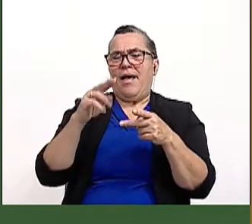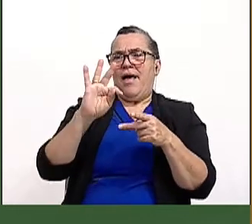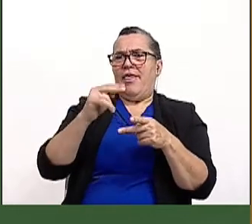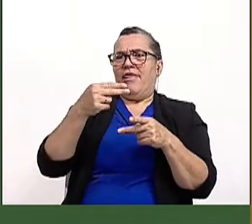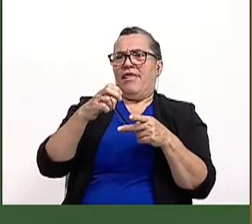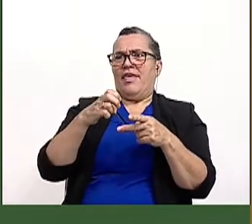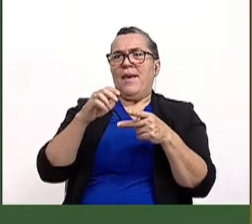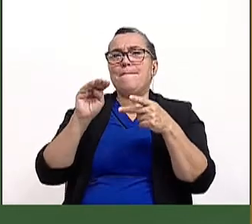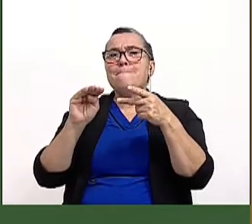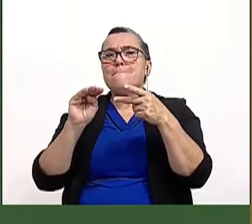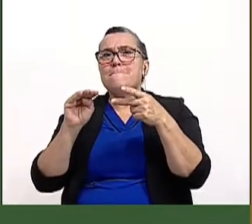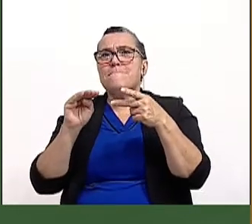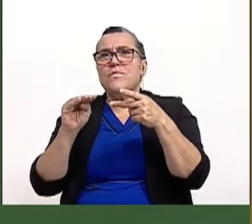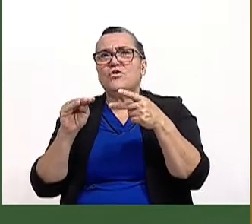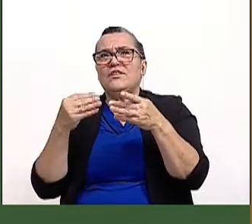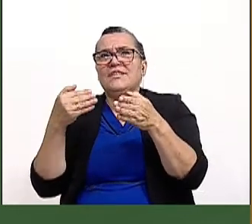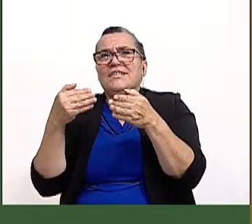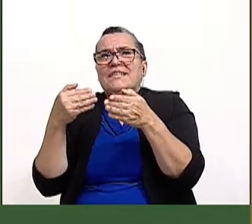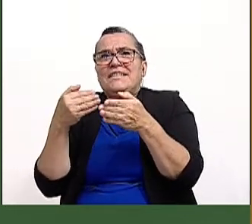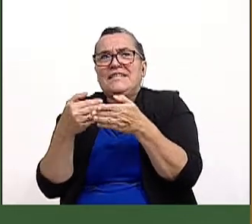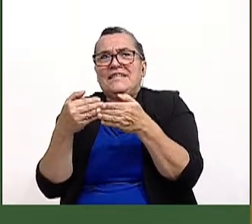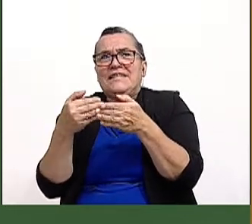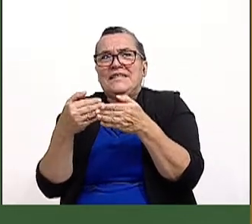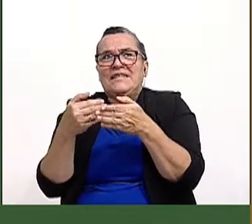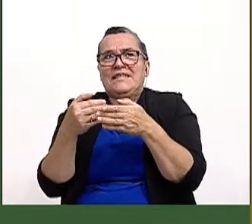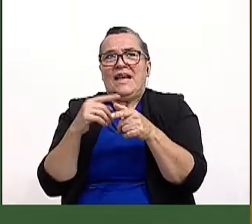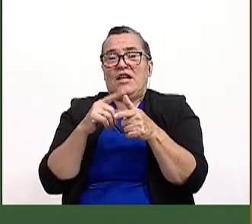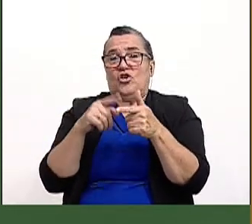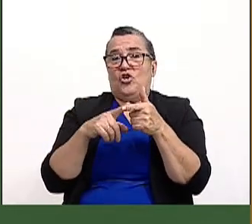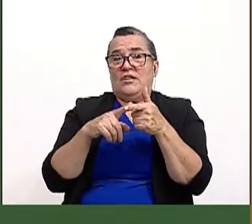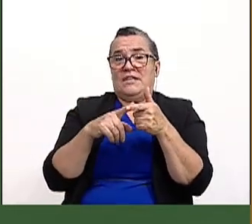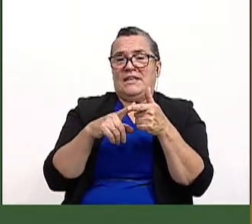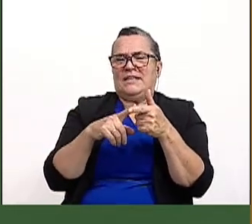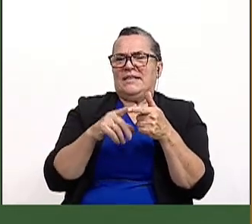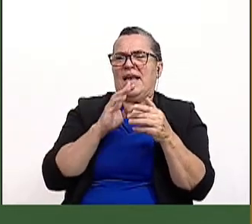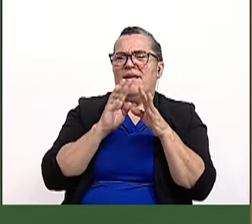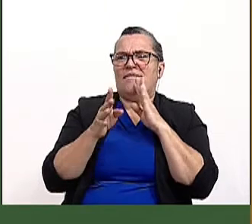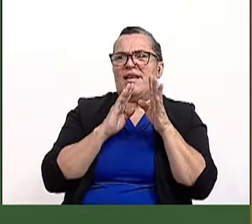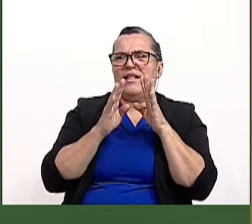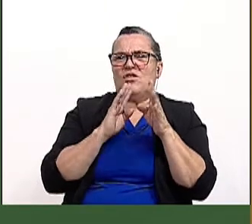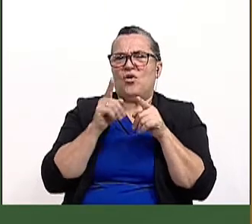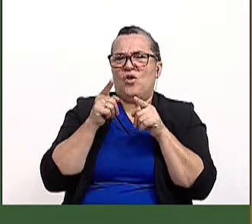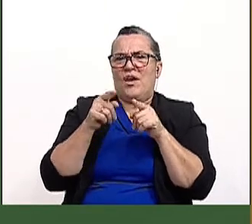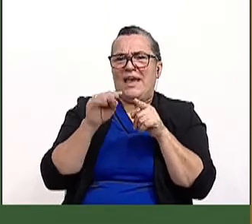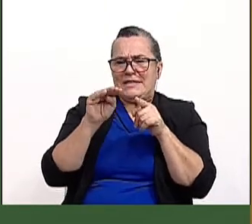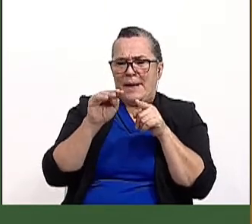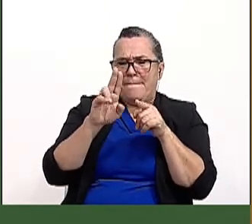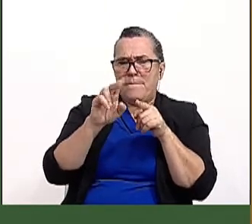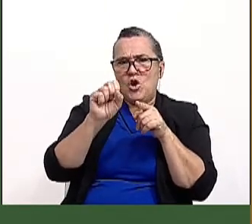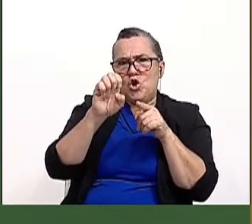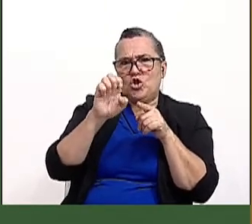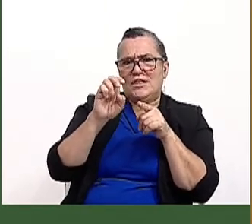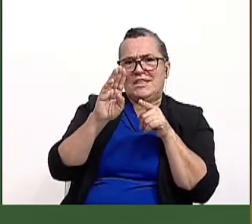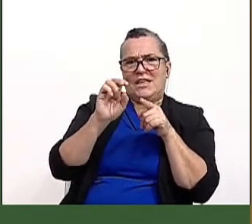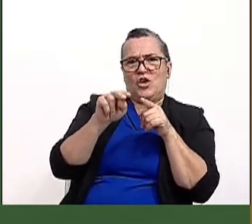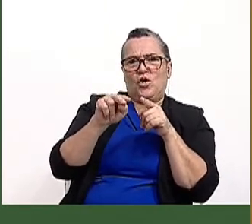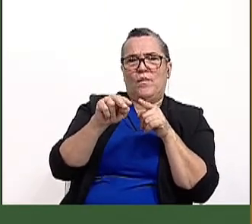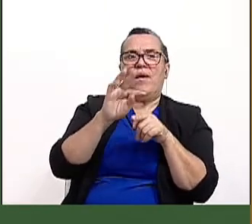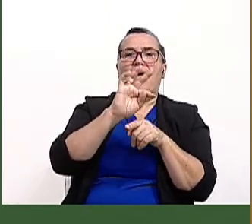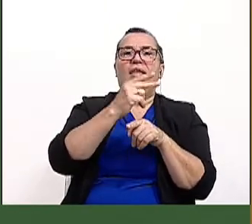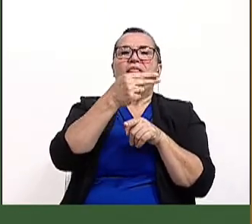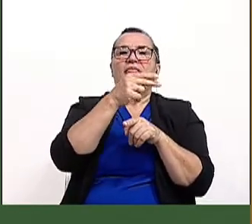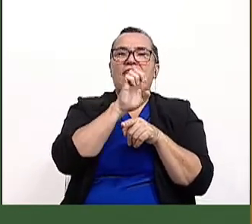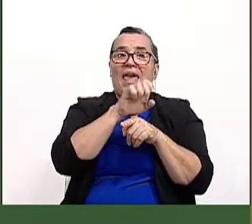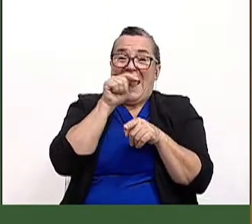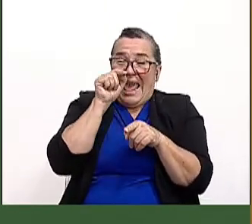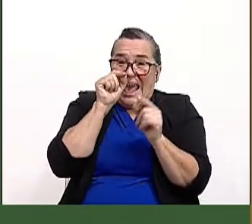to the supermarket. In this case, we're specifically speaking about this museum. So we're going to use the. It